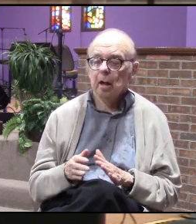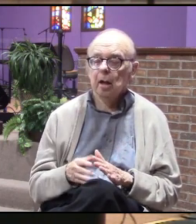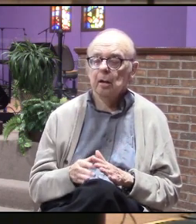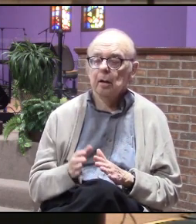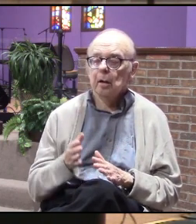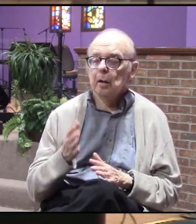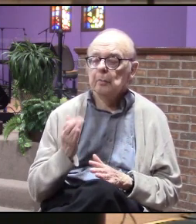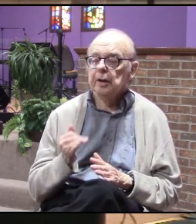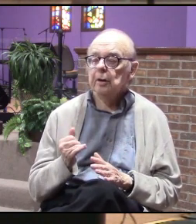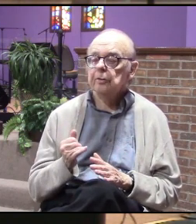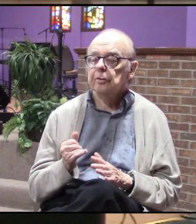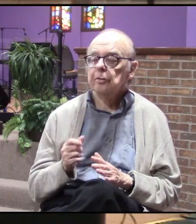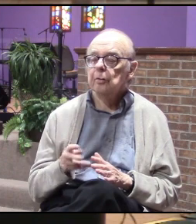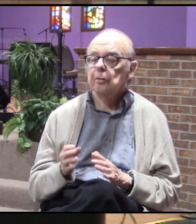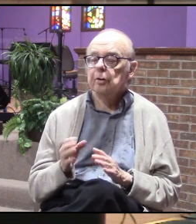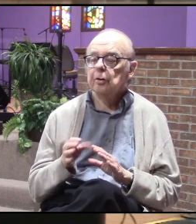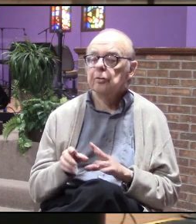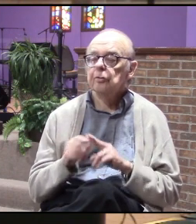to worship.